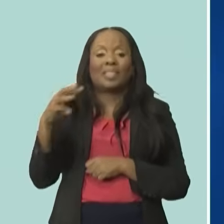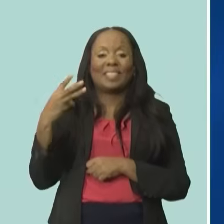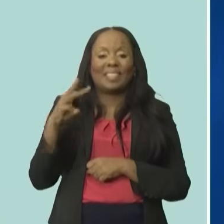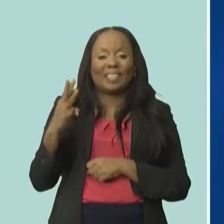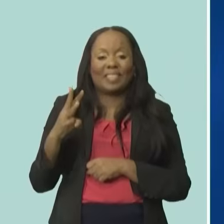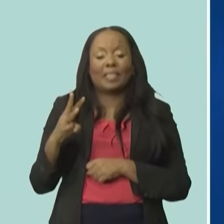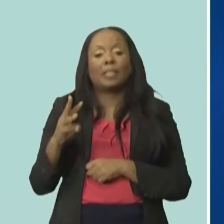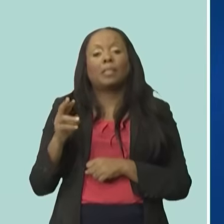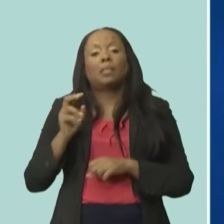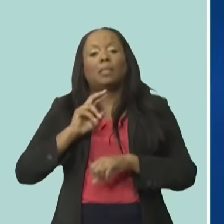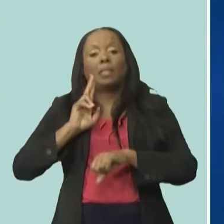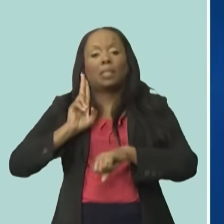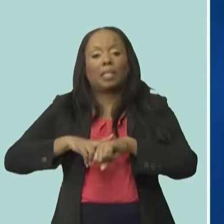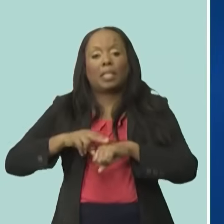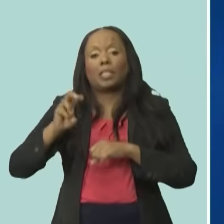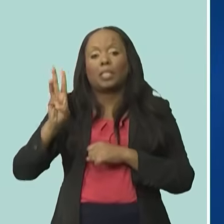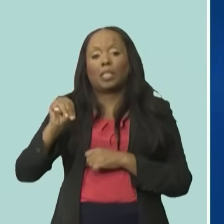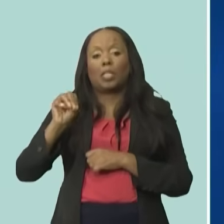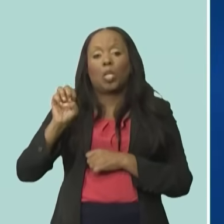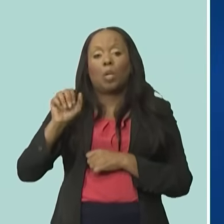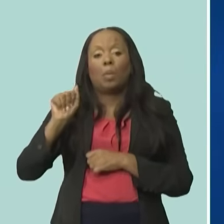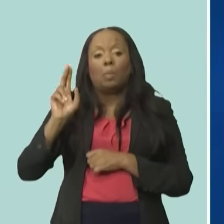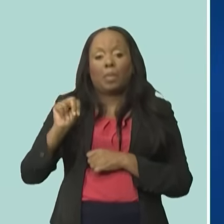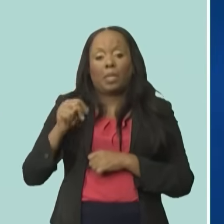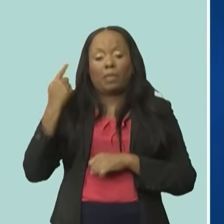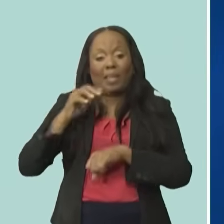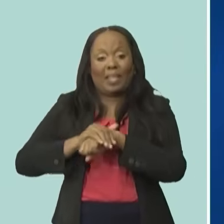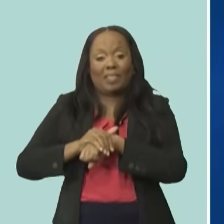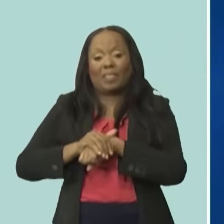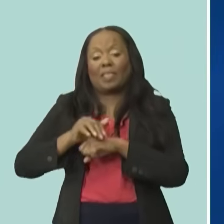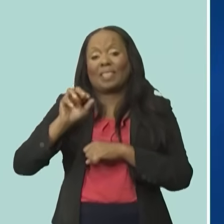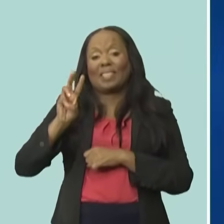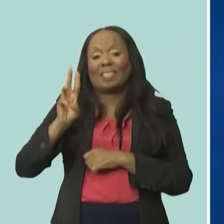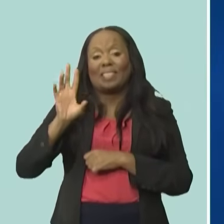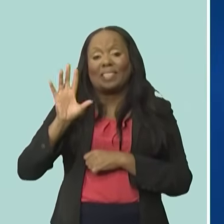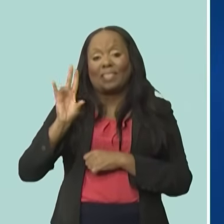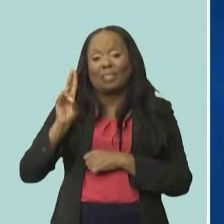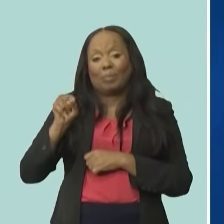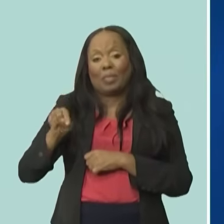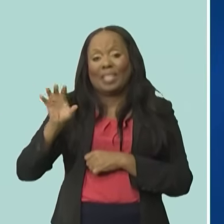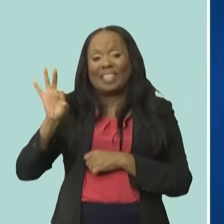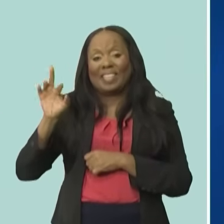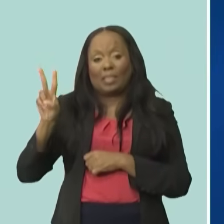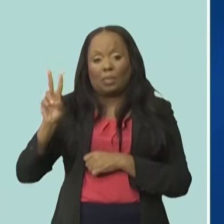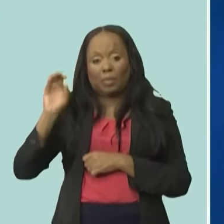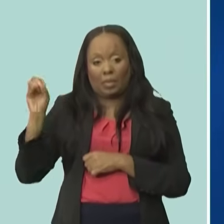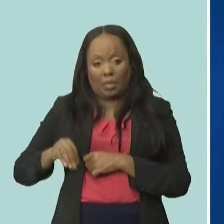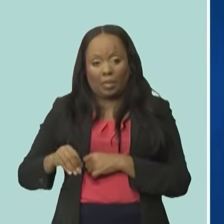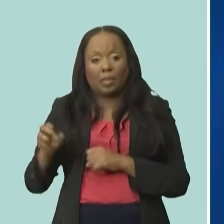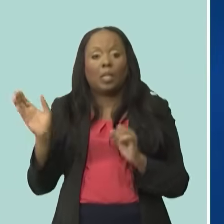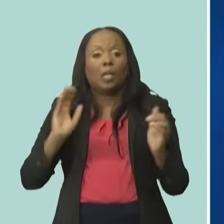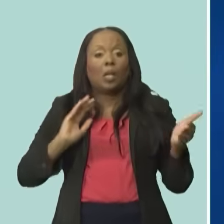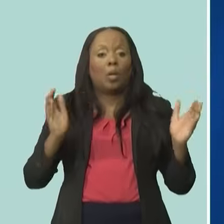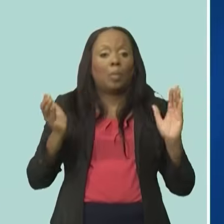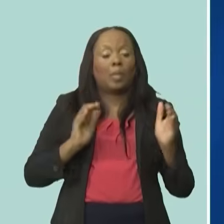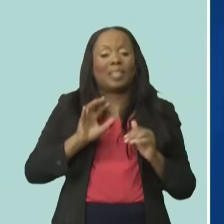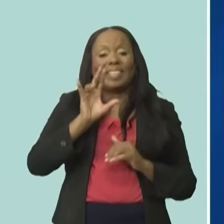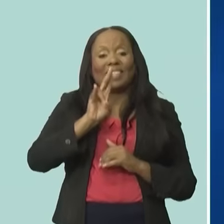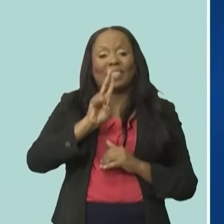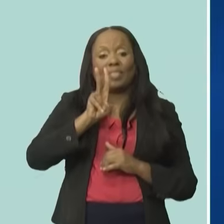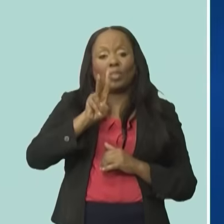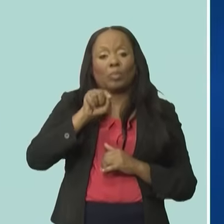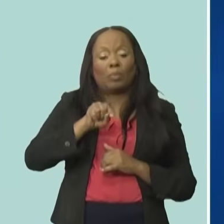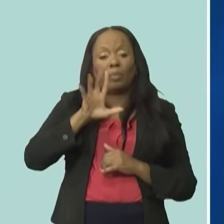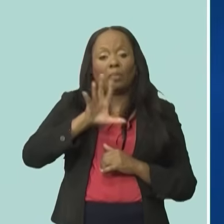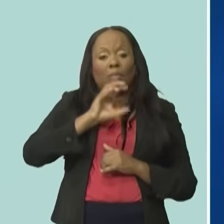She says in 2016, the national mean in English was 67.92% compared to 72.5%